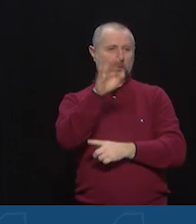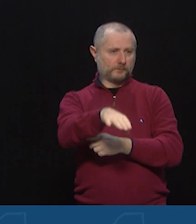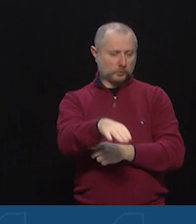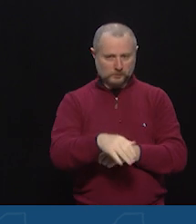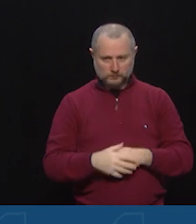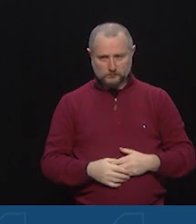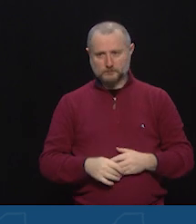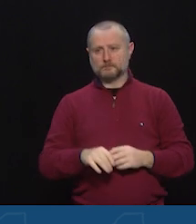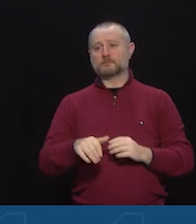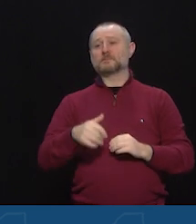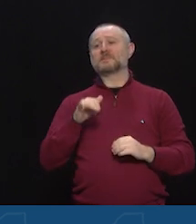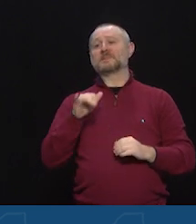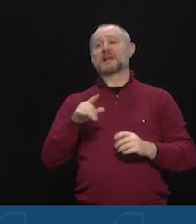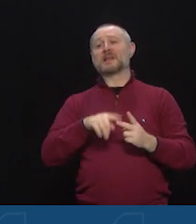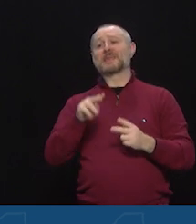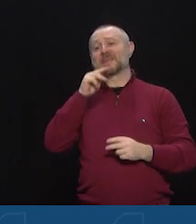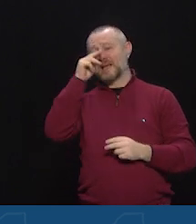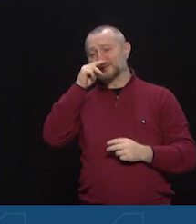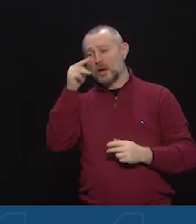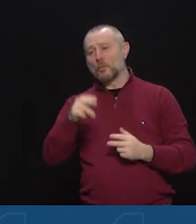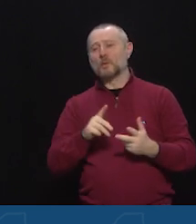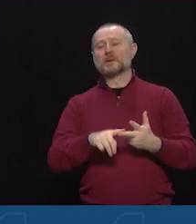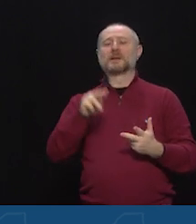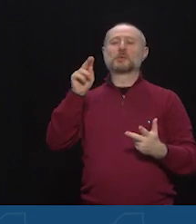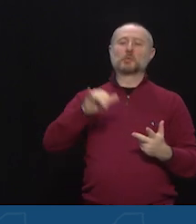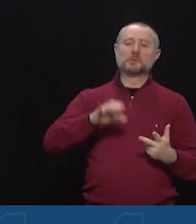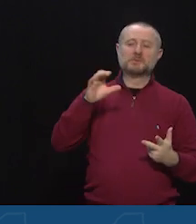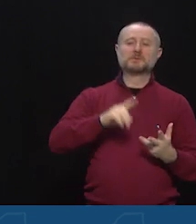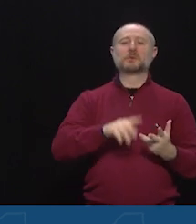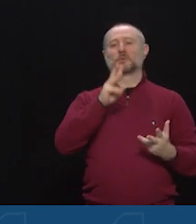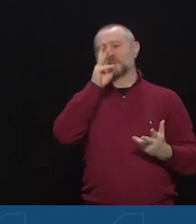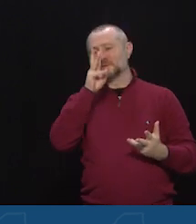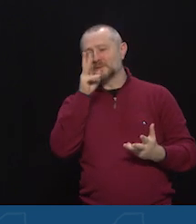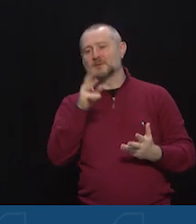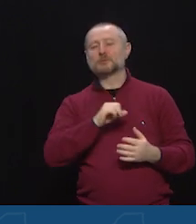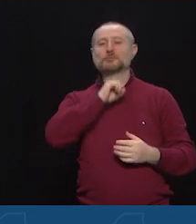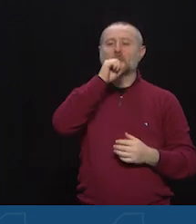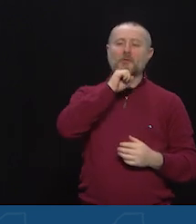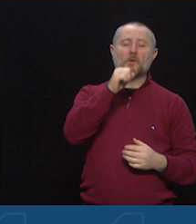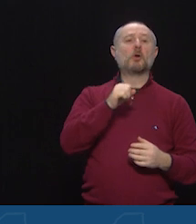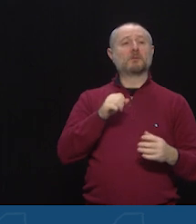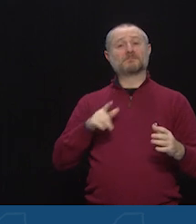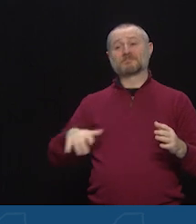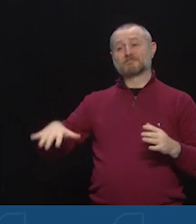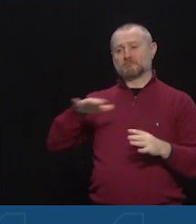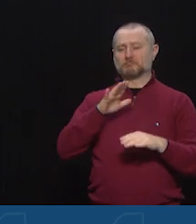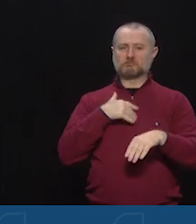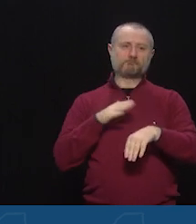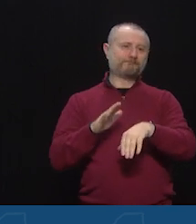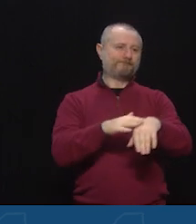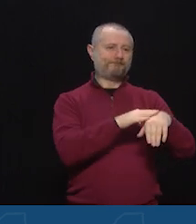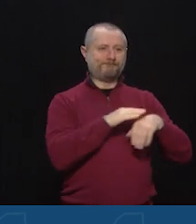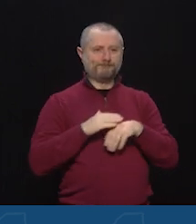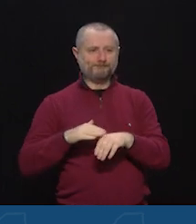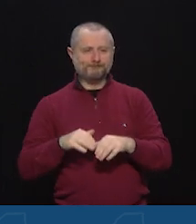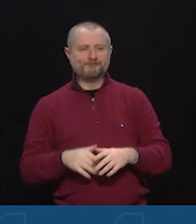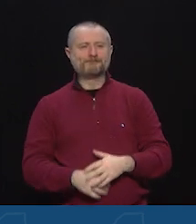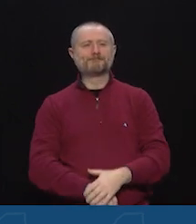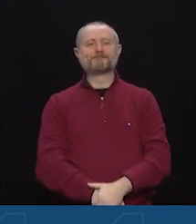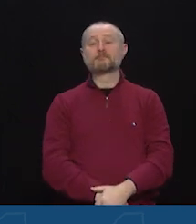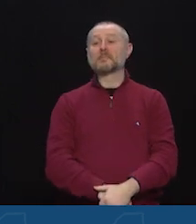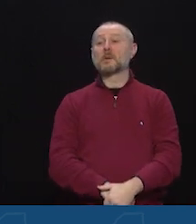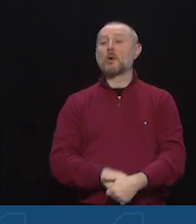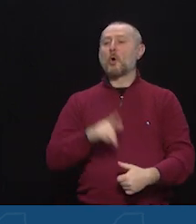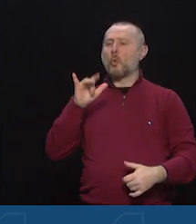Nassau, New York City, Westchester, Putnam, and Rockland County. So that's what we're looking at. And we think Long Island's going to be one of the hardest